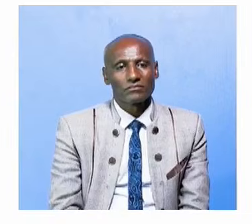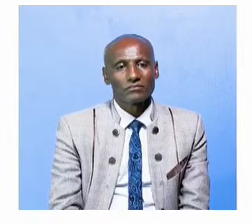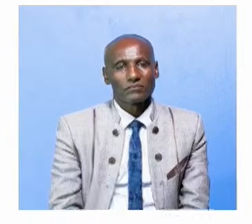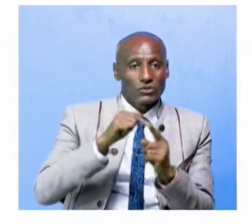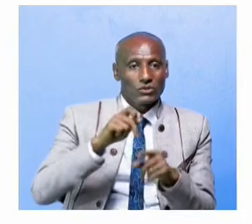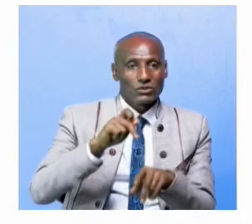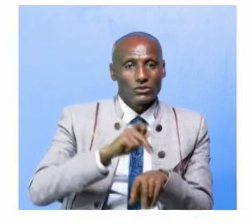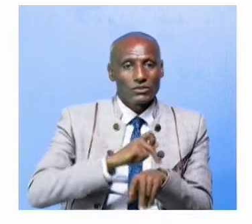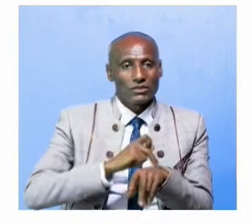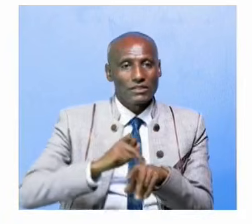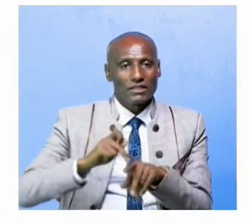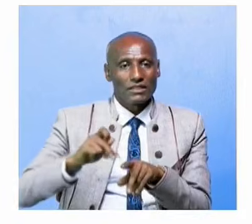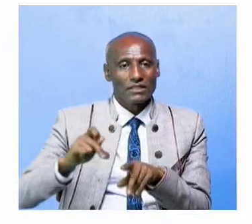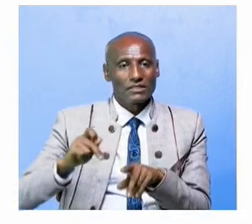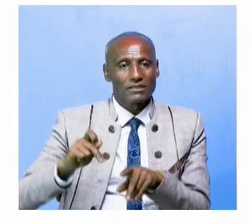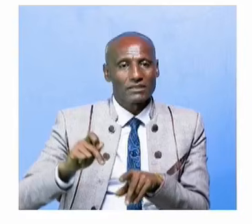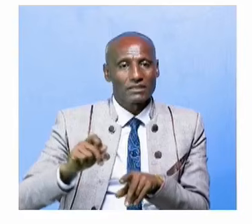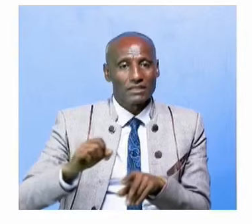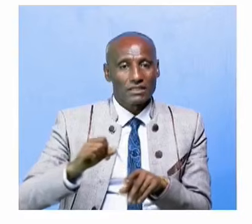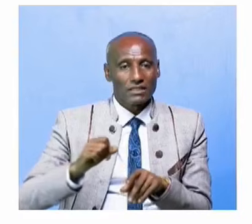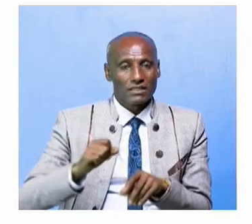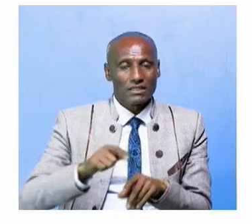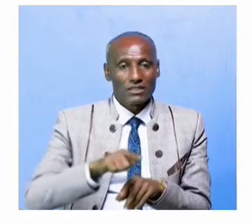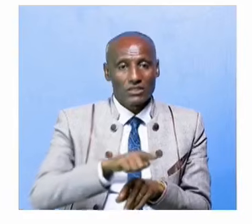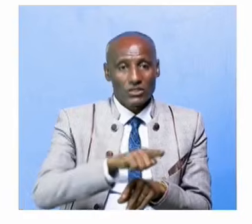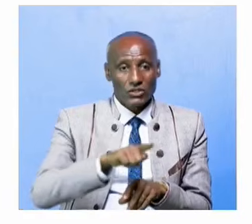Two, your strength.